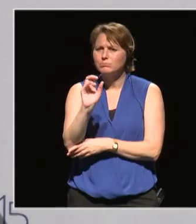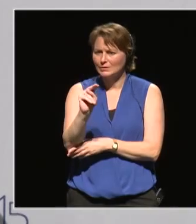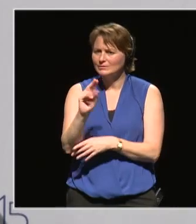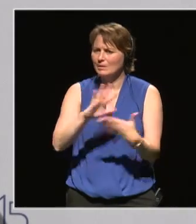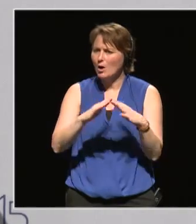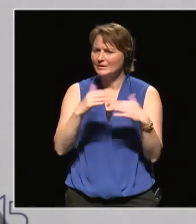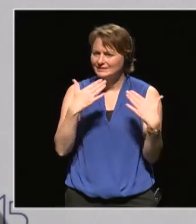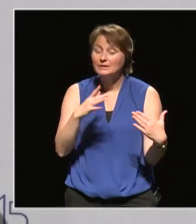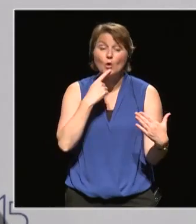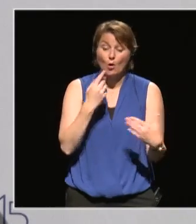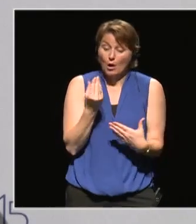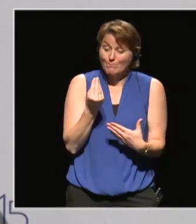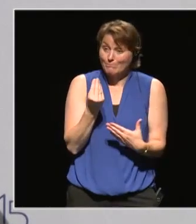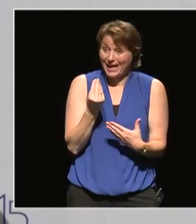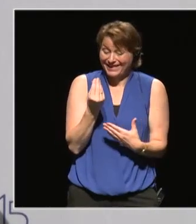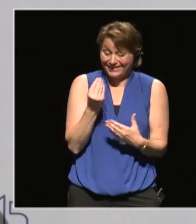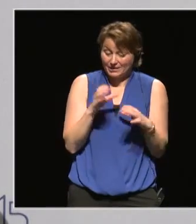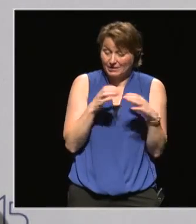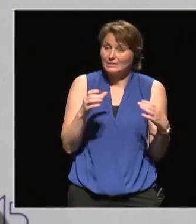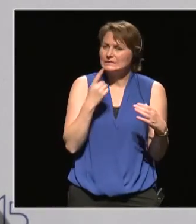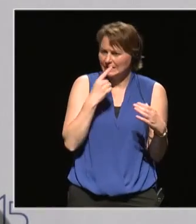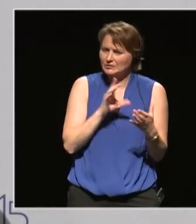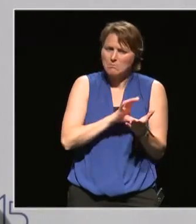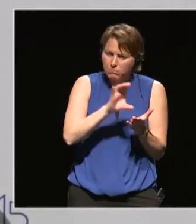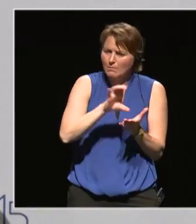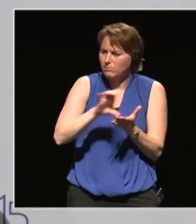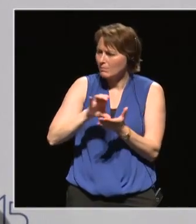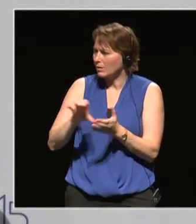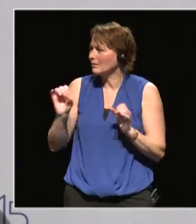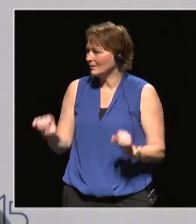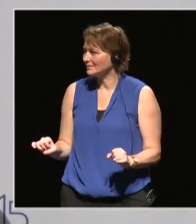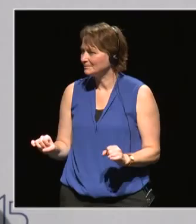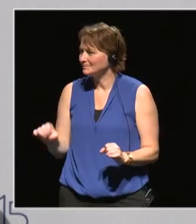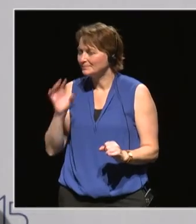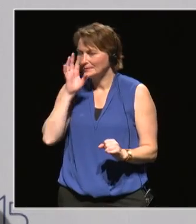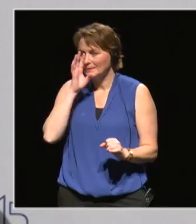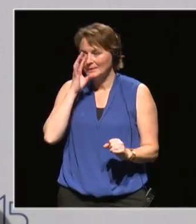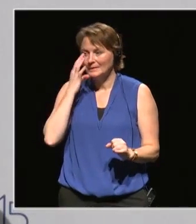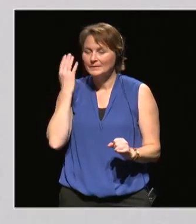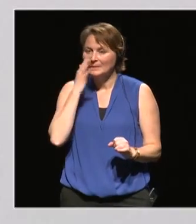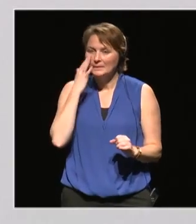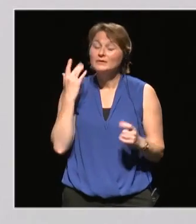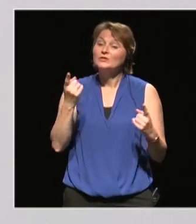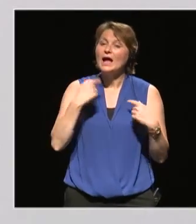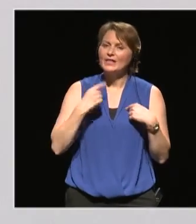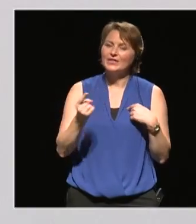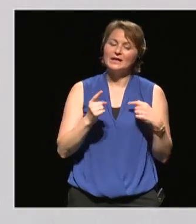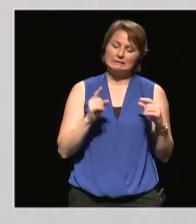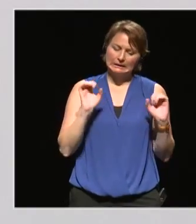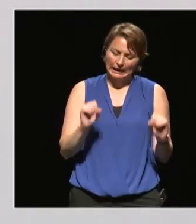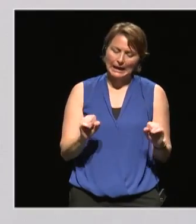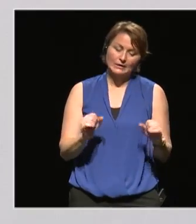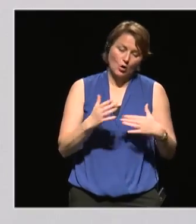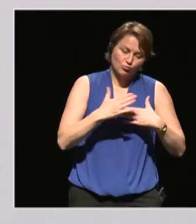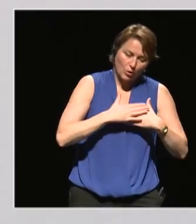banks mobilizing climate finance funds, etc. So I think that combining public-private on